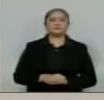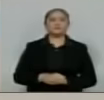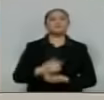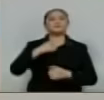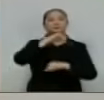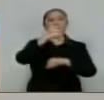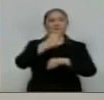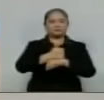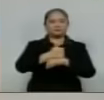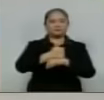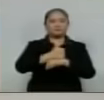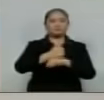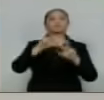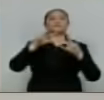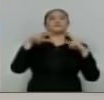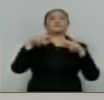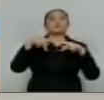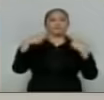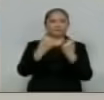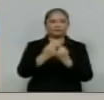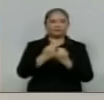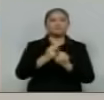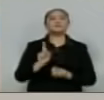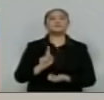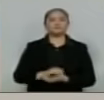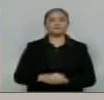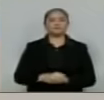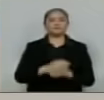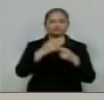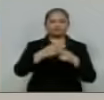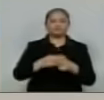having been appointed to the position of